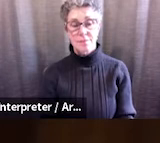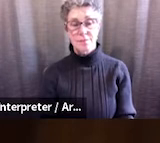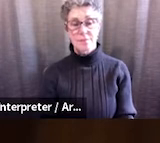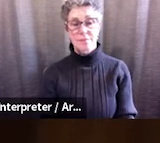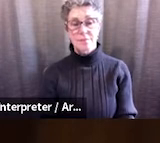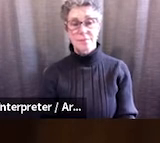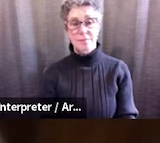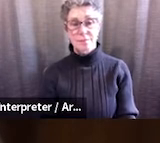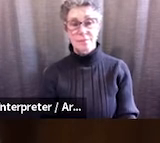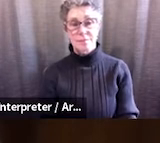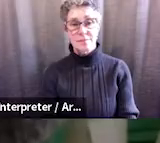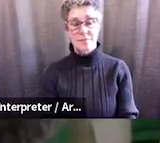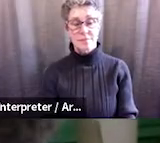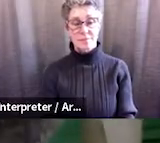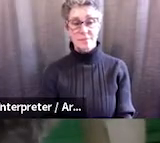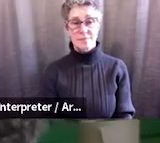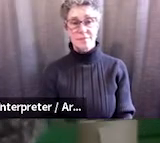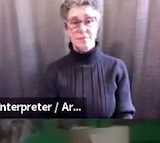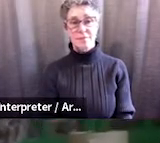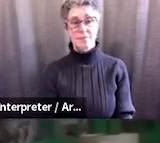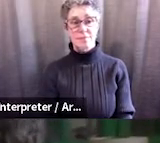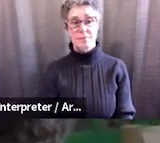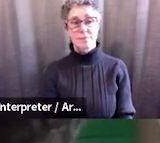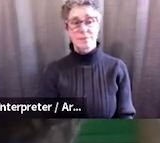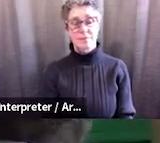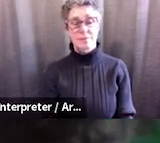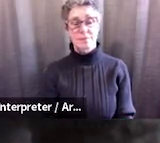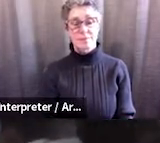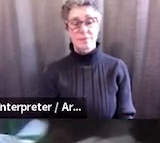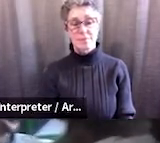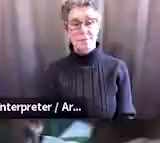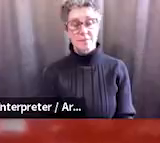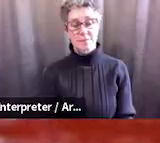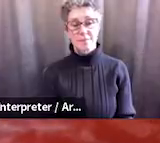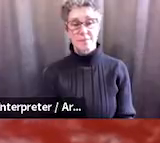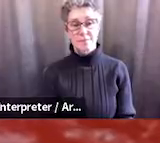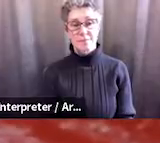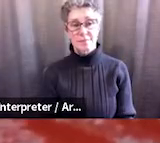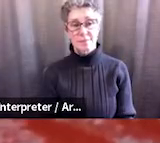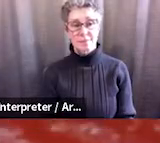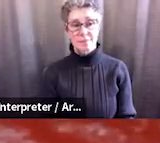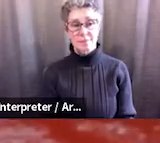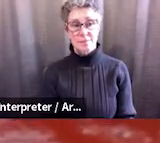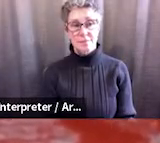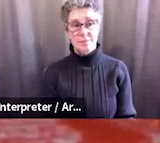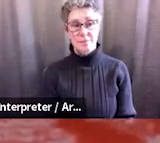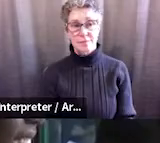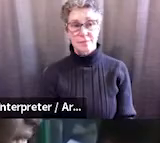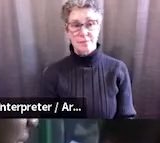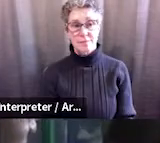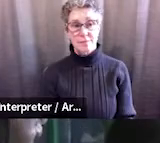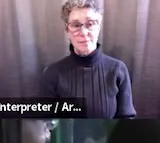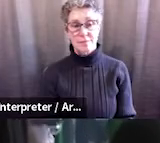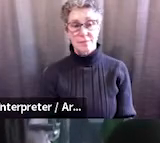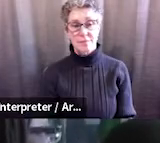because that determination he has is something that is just in him. He cannot give that up. He has to do it.